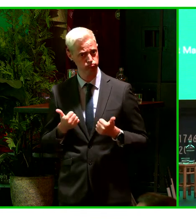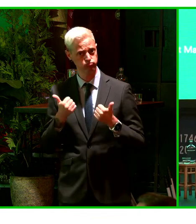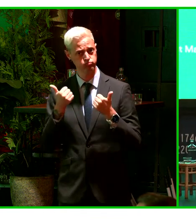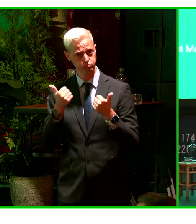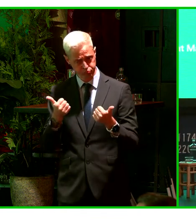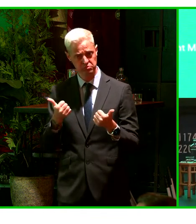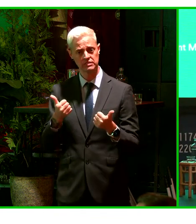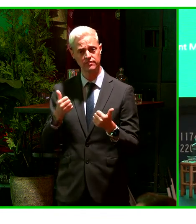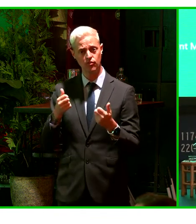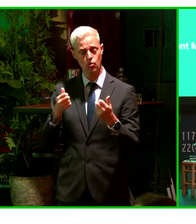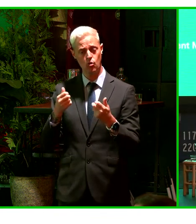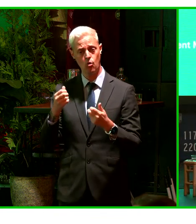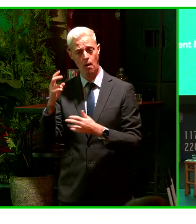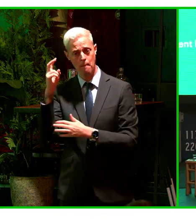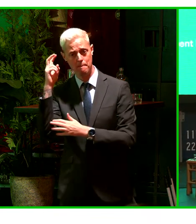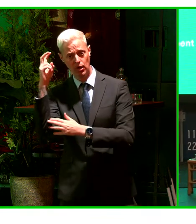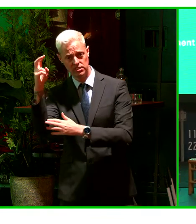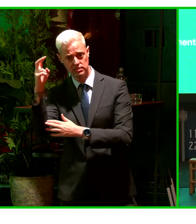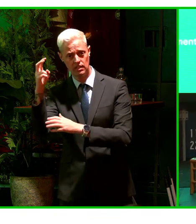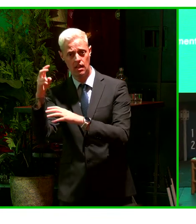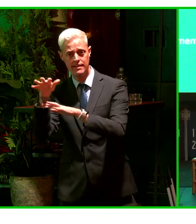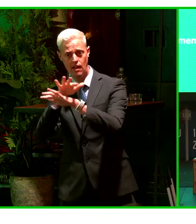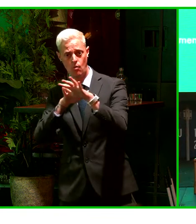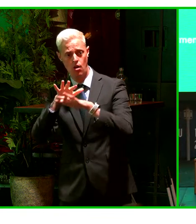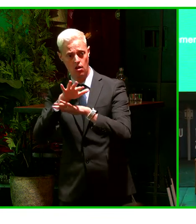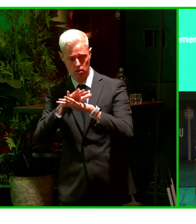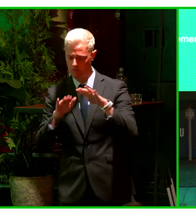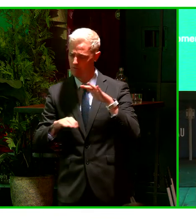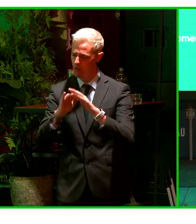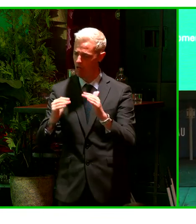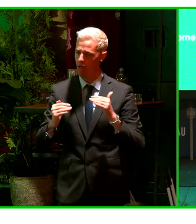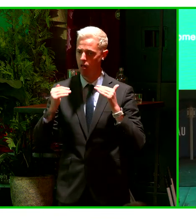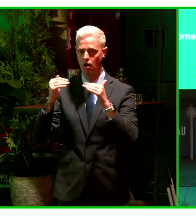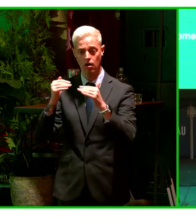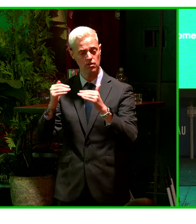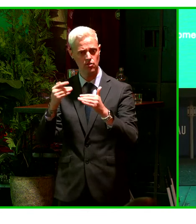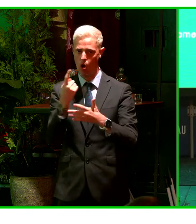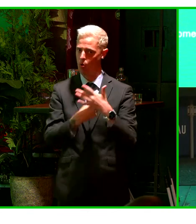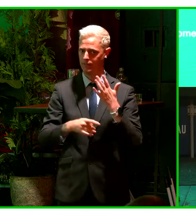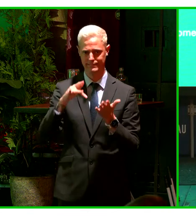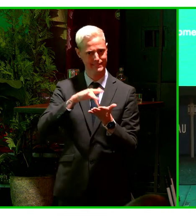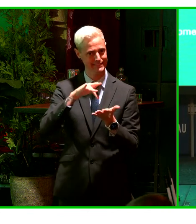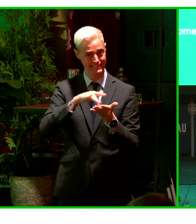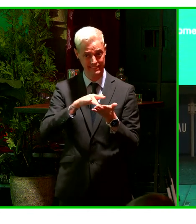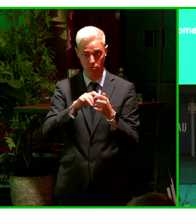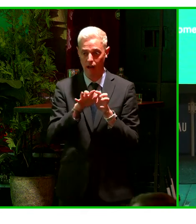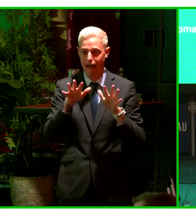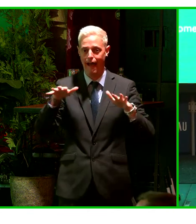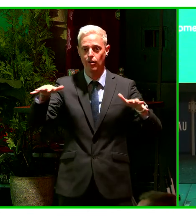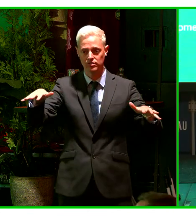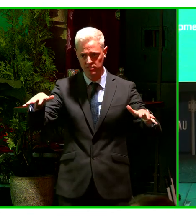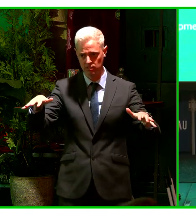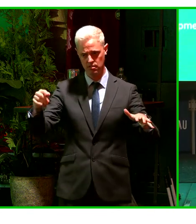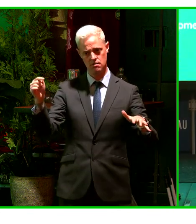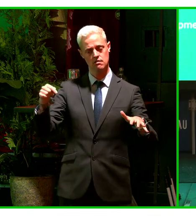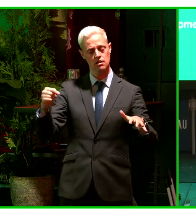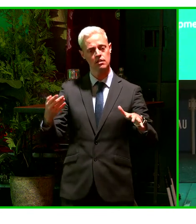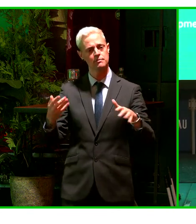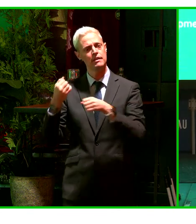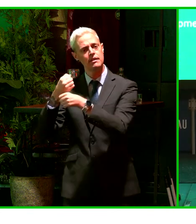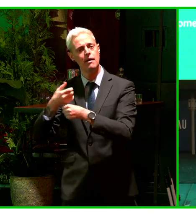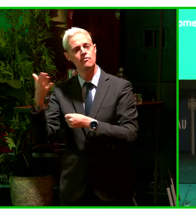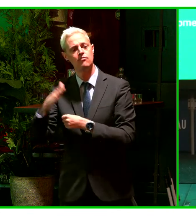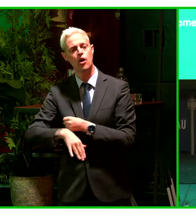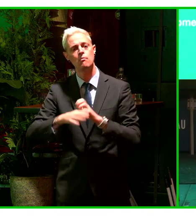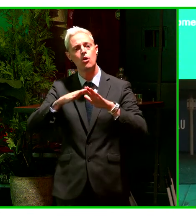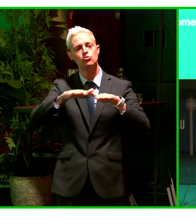city regions, but right across our rural areas. There's been a great piece of work that the Campaign for Rural England have done about how